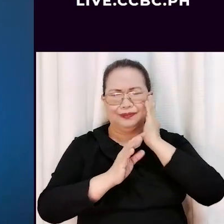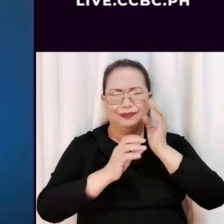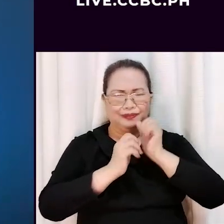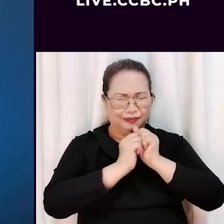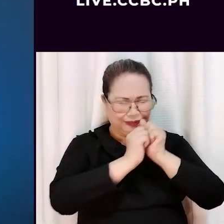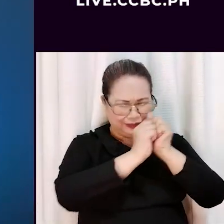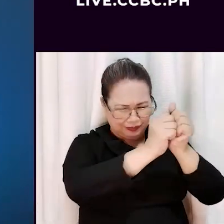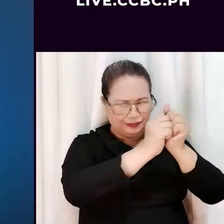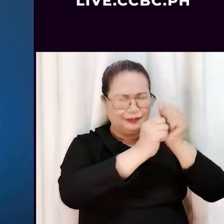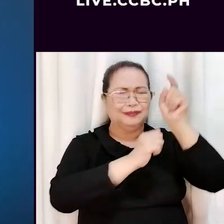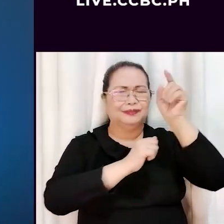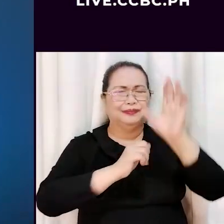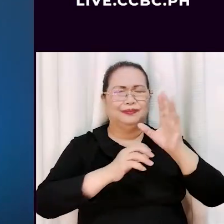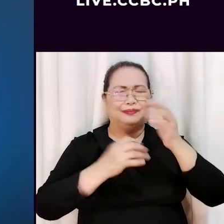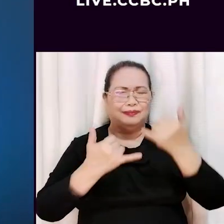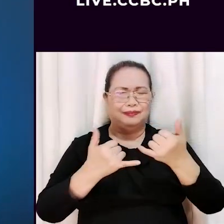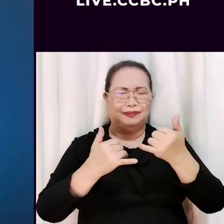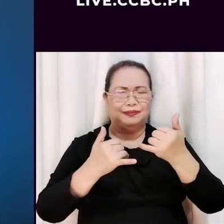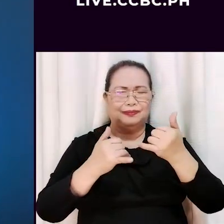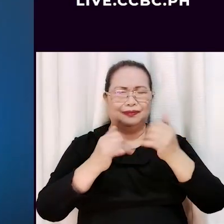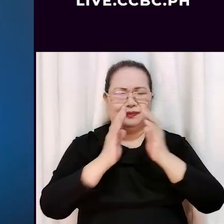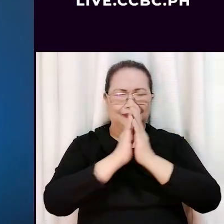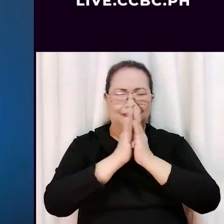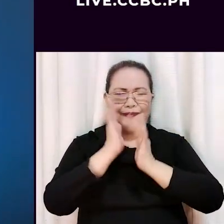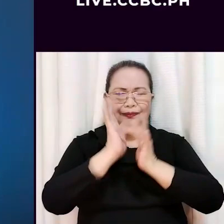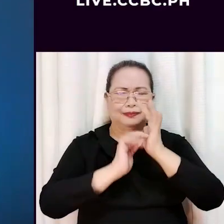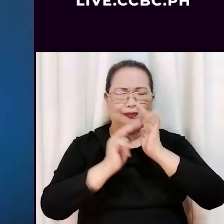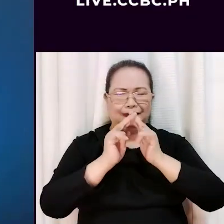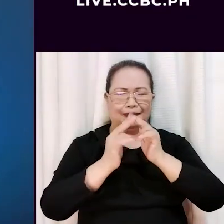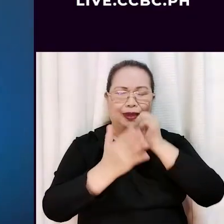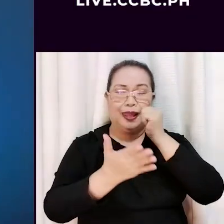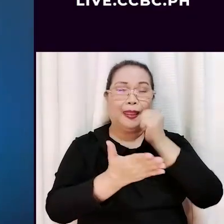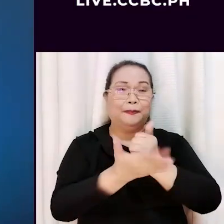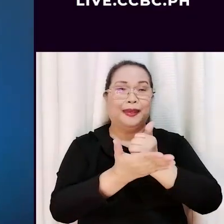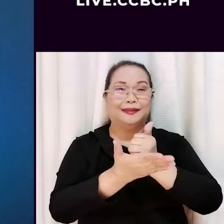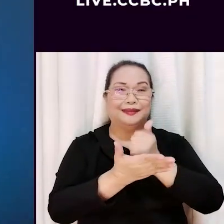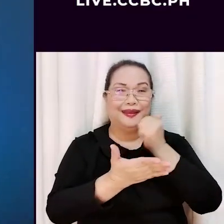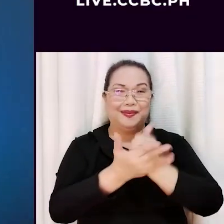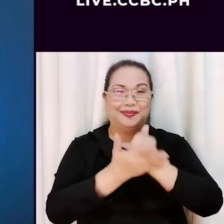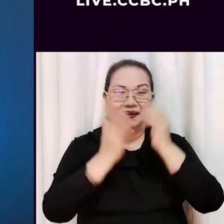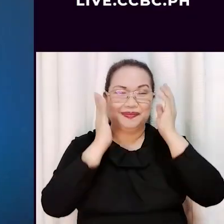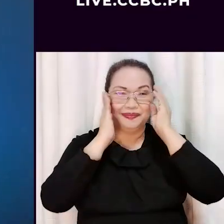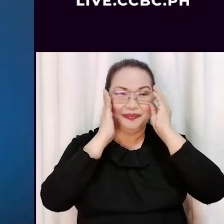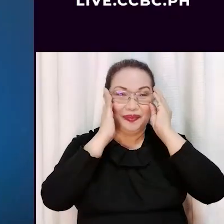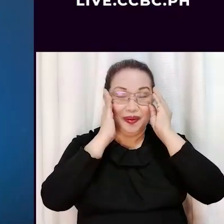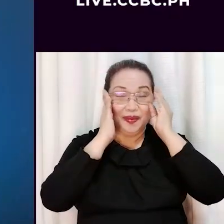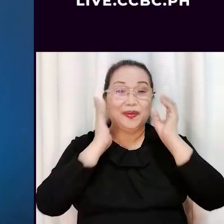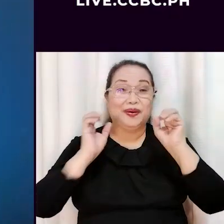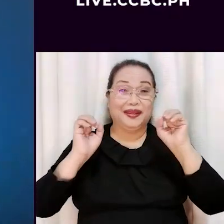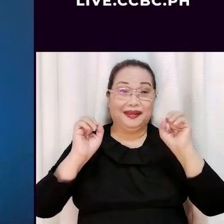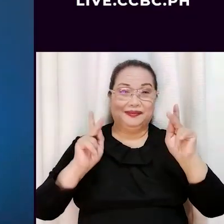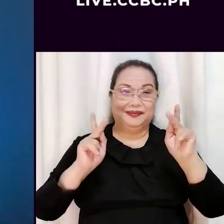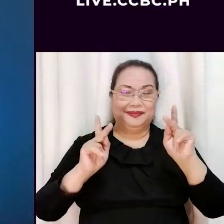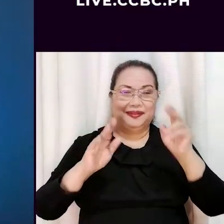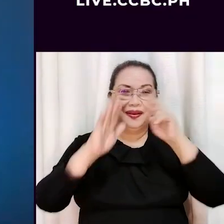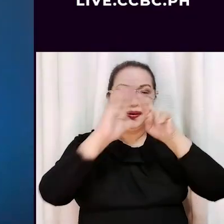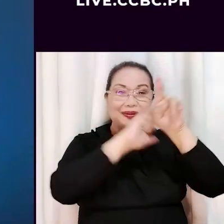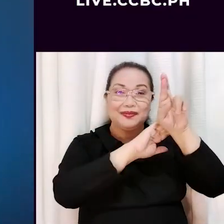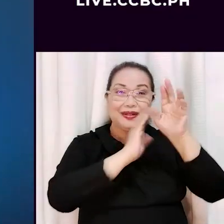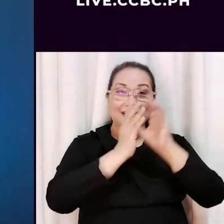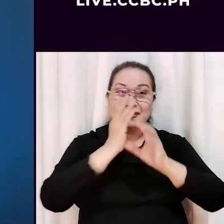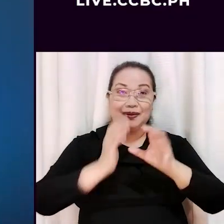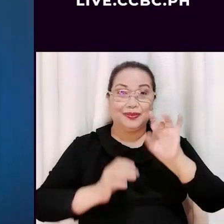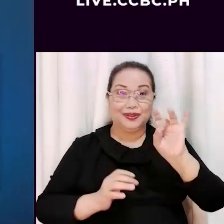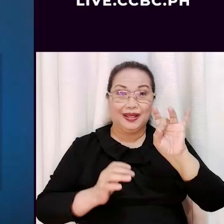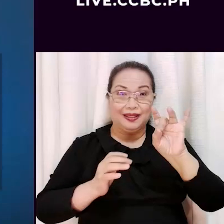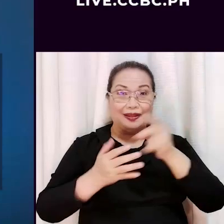be. This is my prayer in Jesus' name. Amen. Amen. Okay. Revelations chapter 8, verse